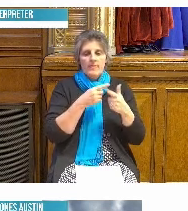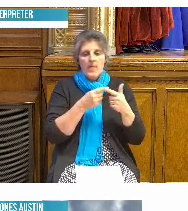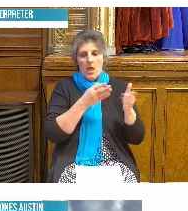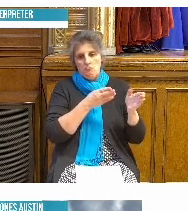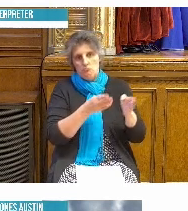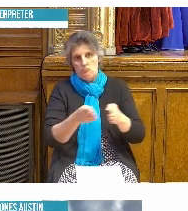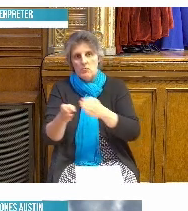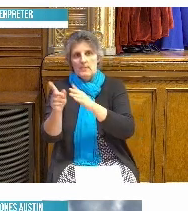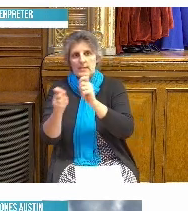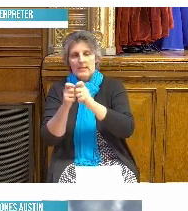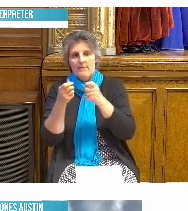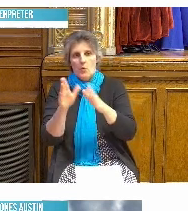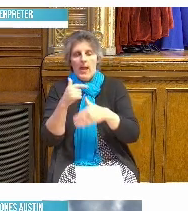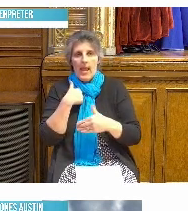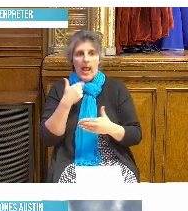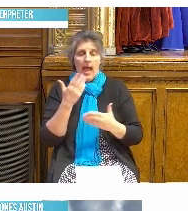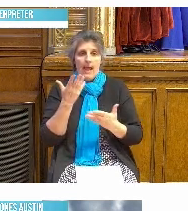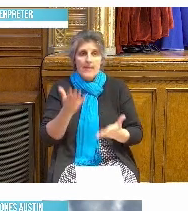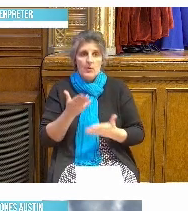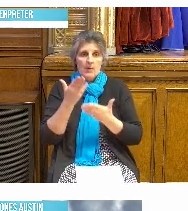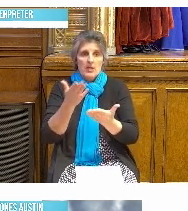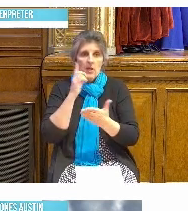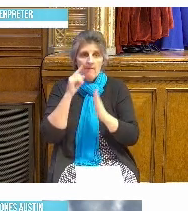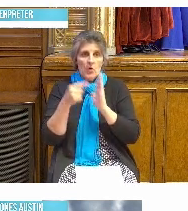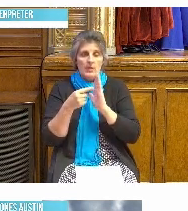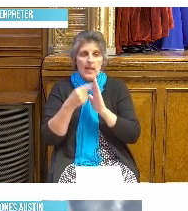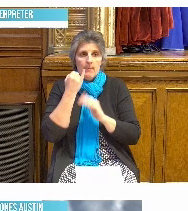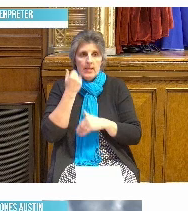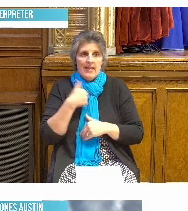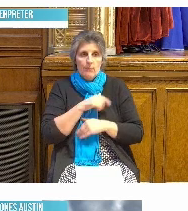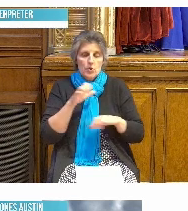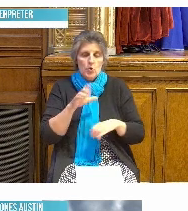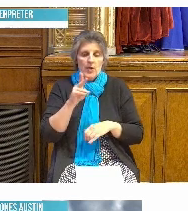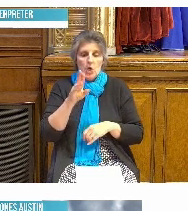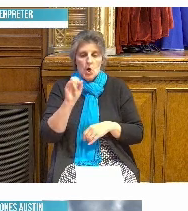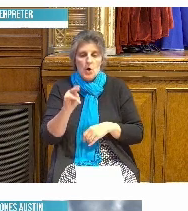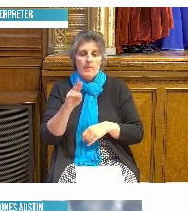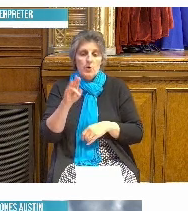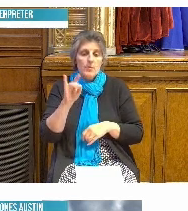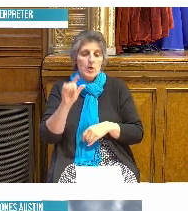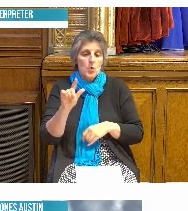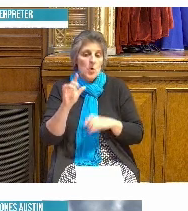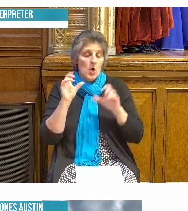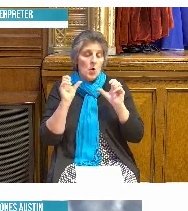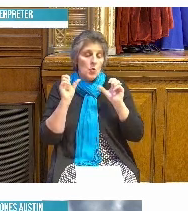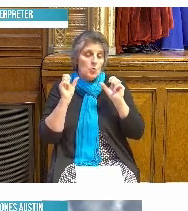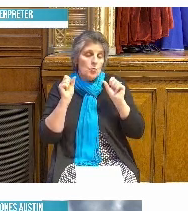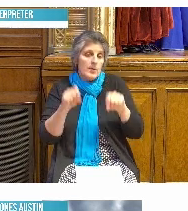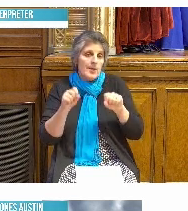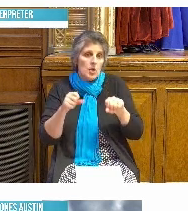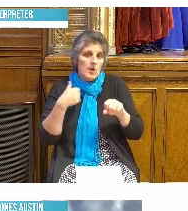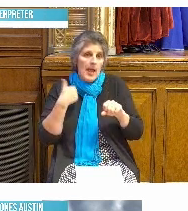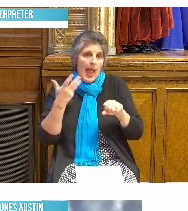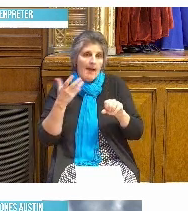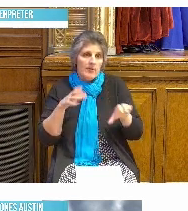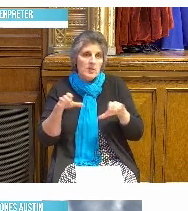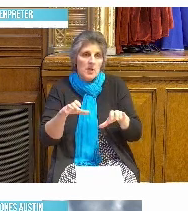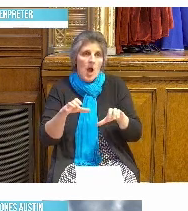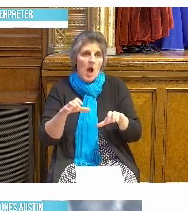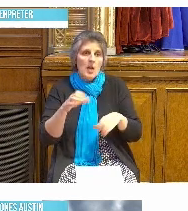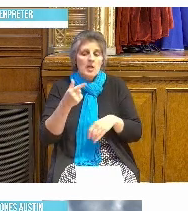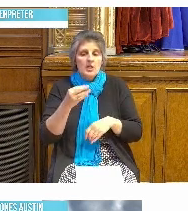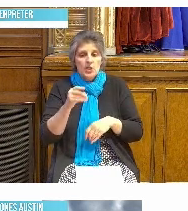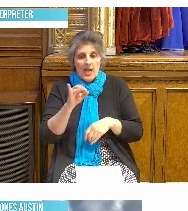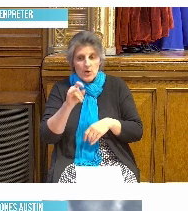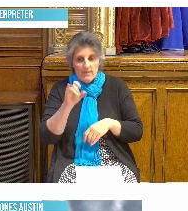way. And I made the recommendation, for example, if we're doing urban renewal, we could potentially have done gentrification